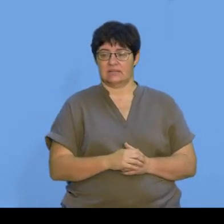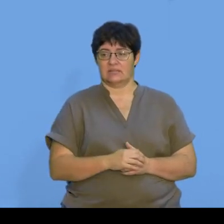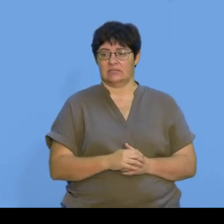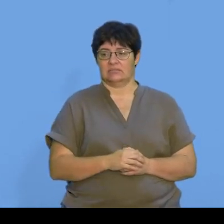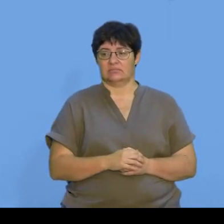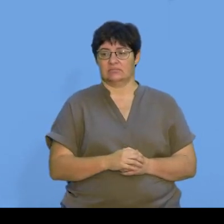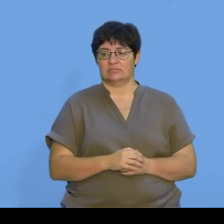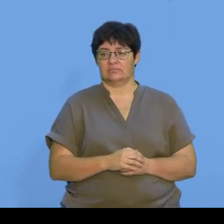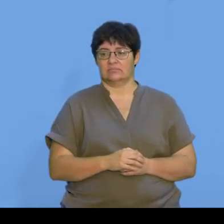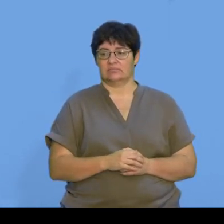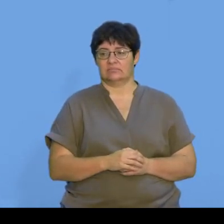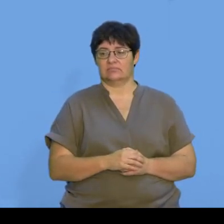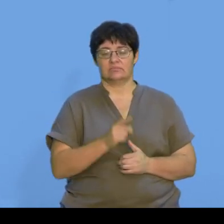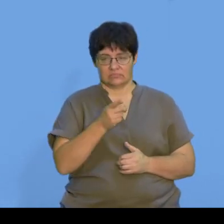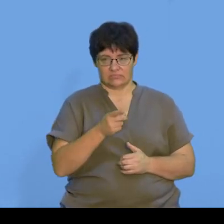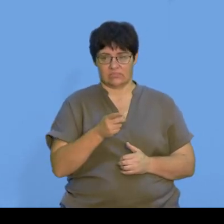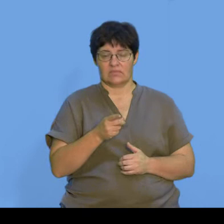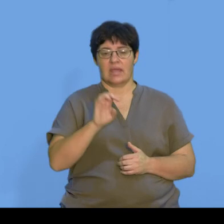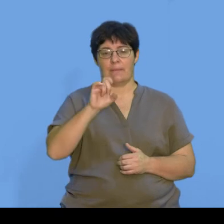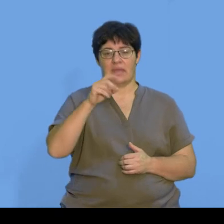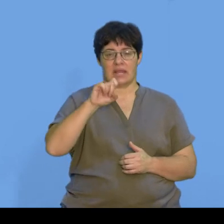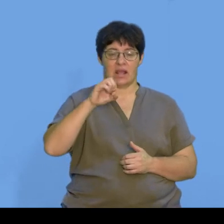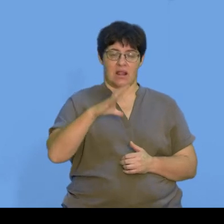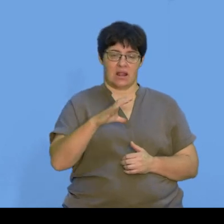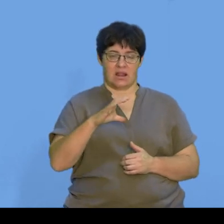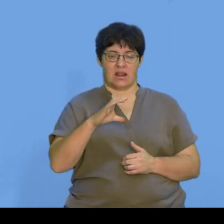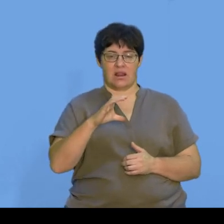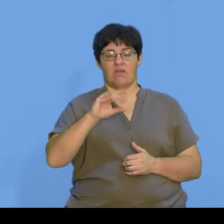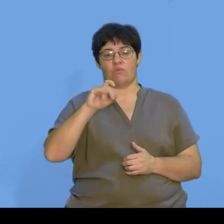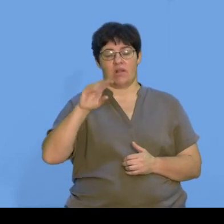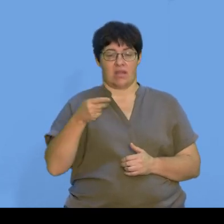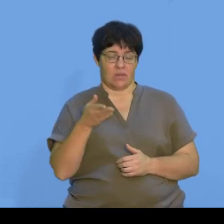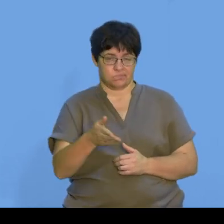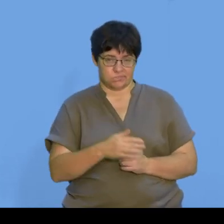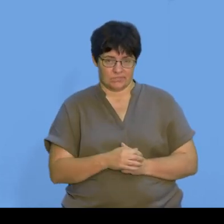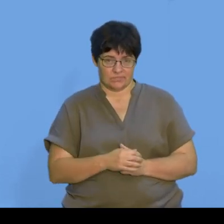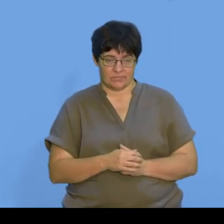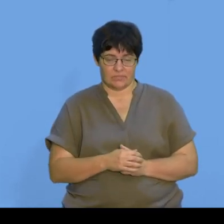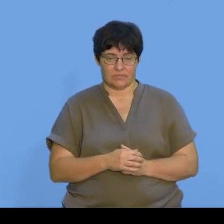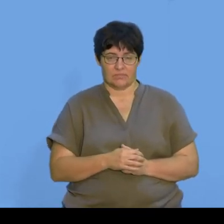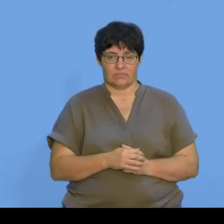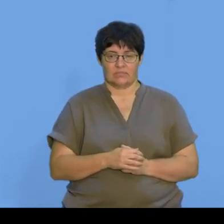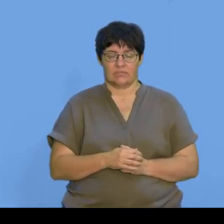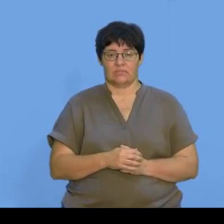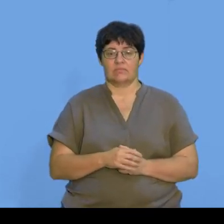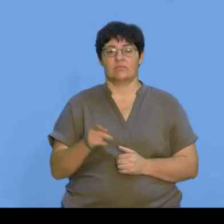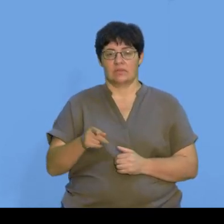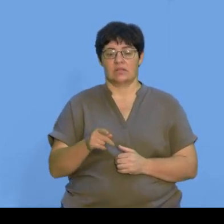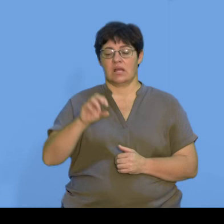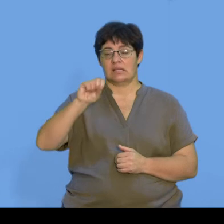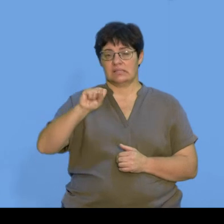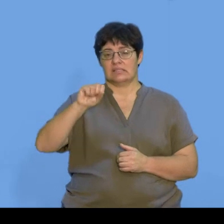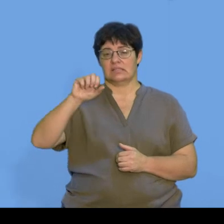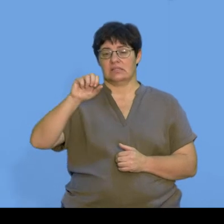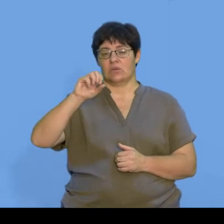sulfur, and then 3 moles of oxygen. So this is our empirical formula. So the substance in this case is going to be